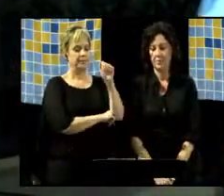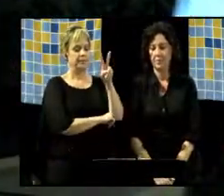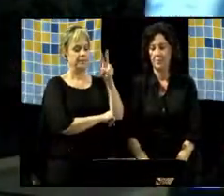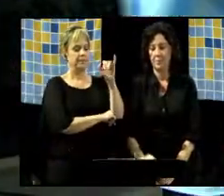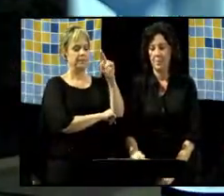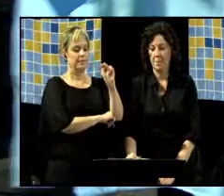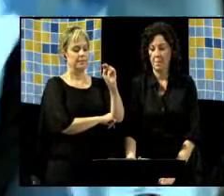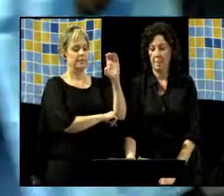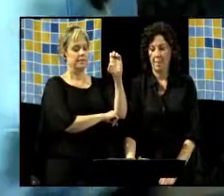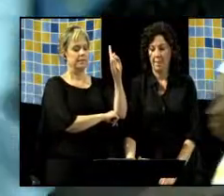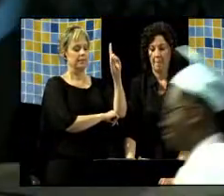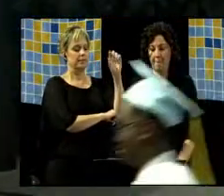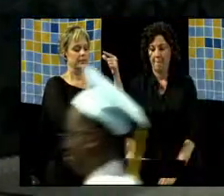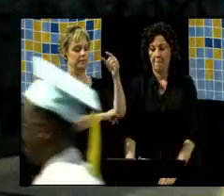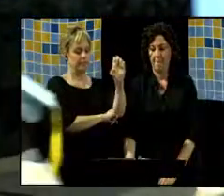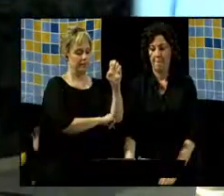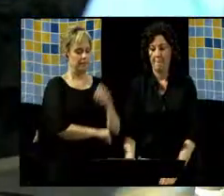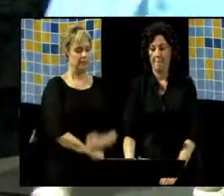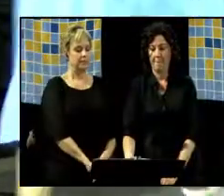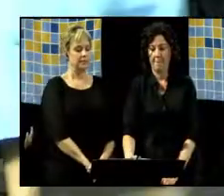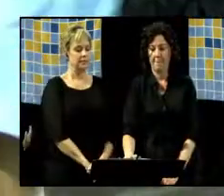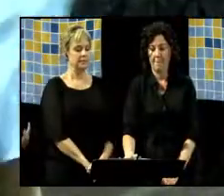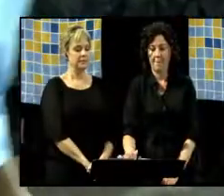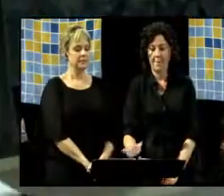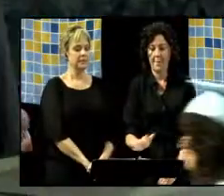Gavin Kareen Edge Jr.